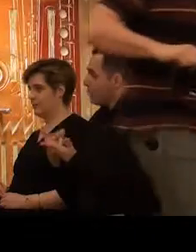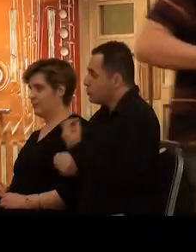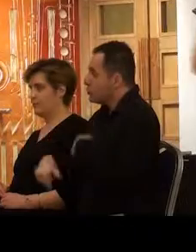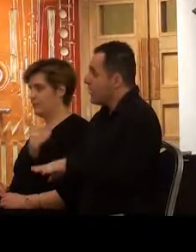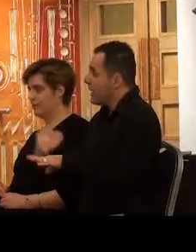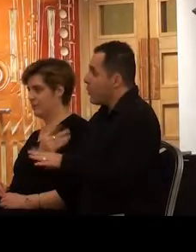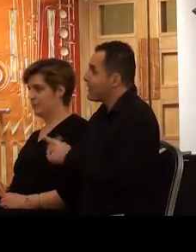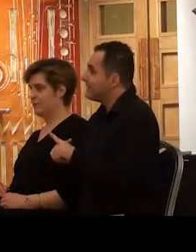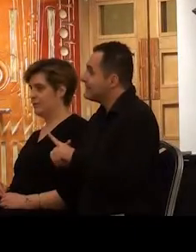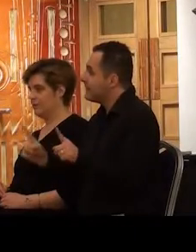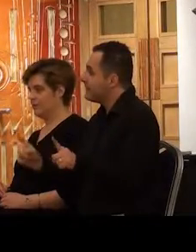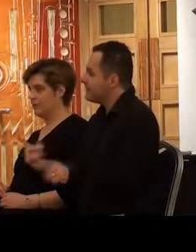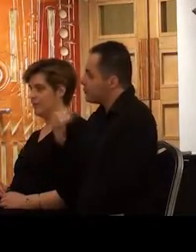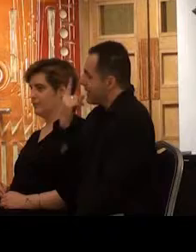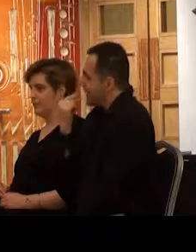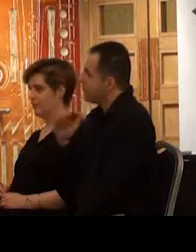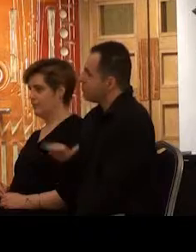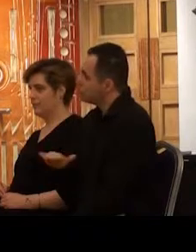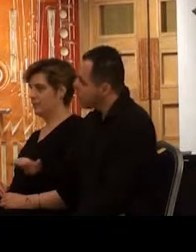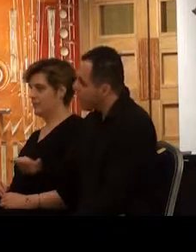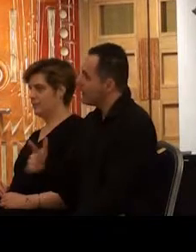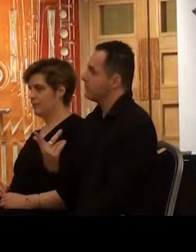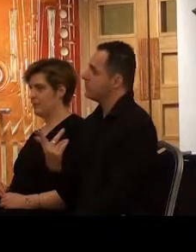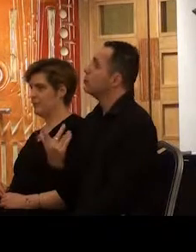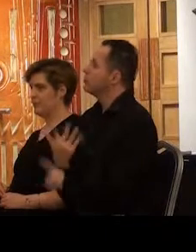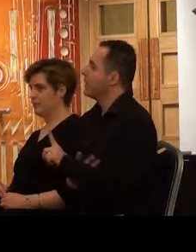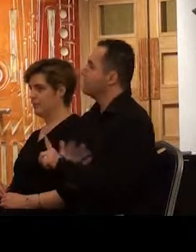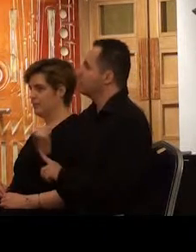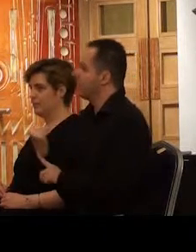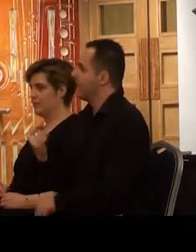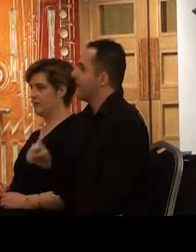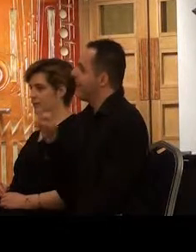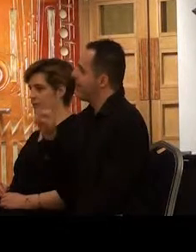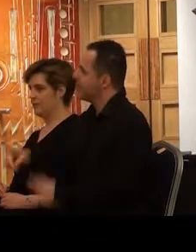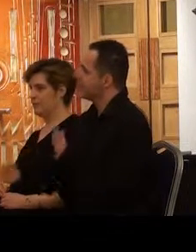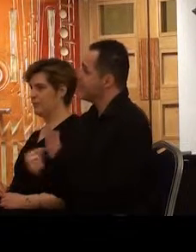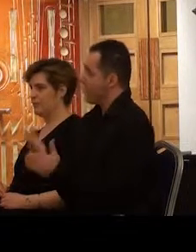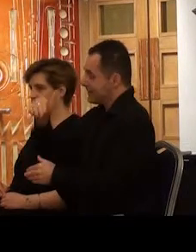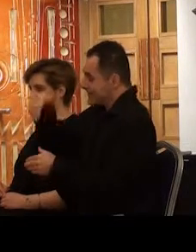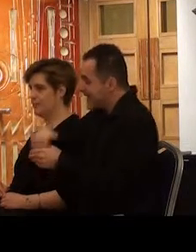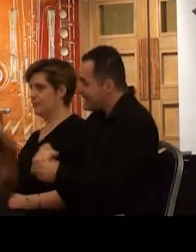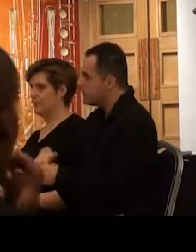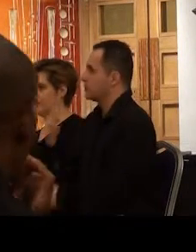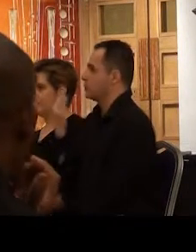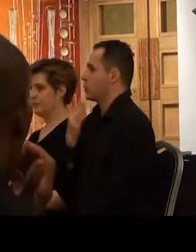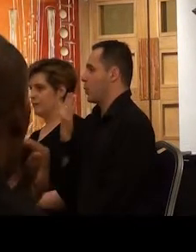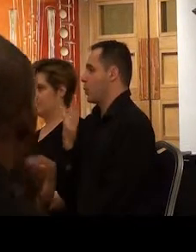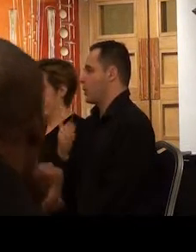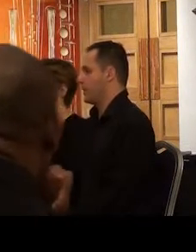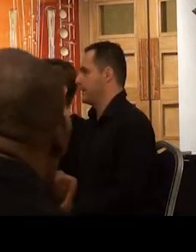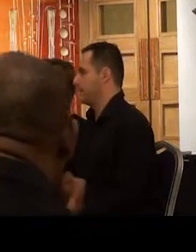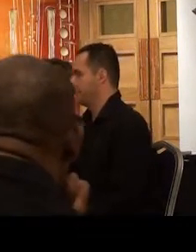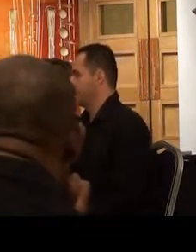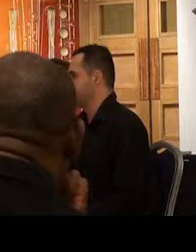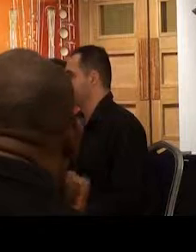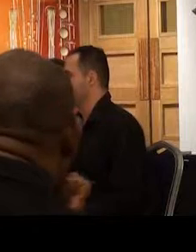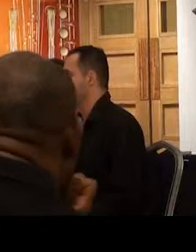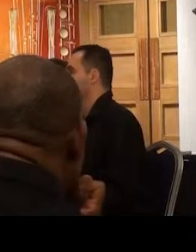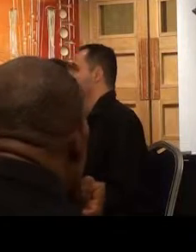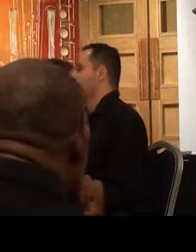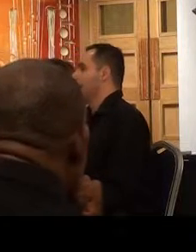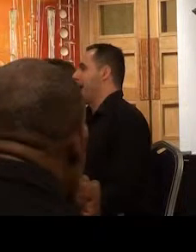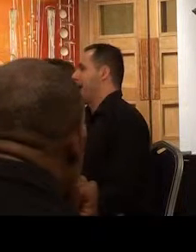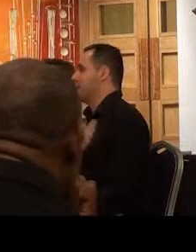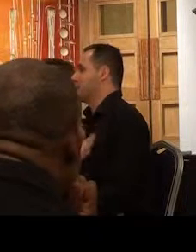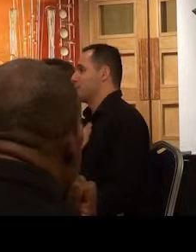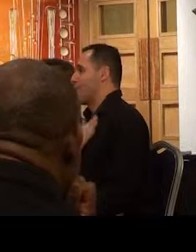enable the child. And this is exactly what I believe is important within our schools. So, I'm sorry you haven't been able to